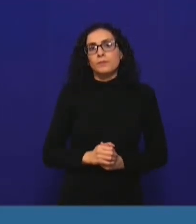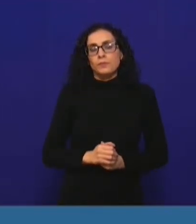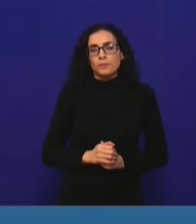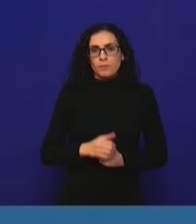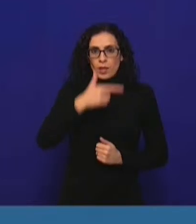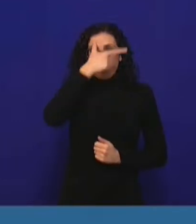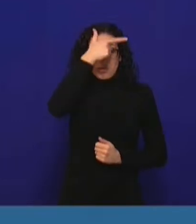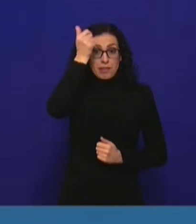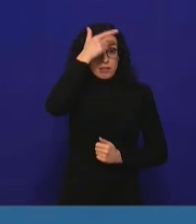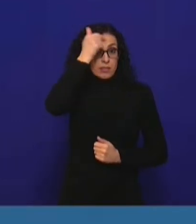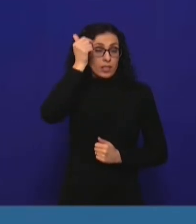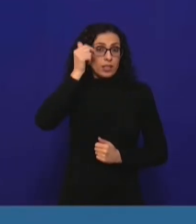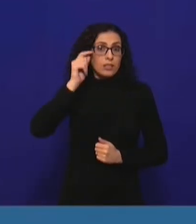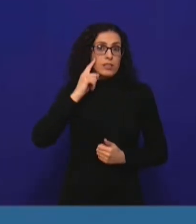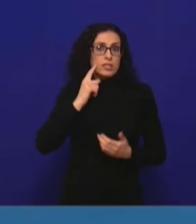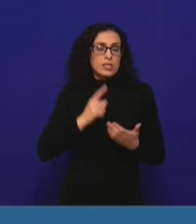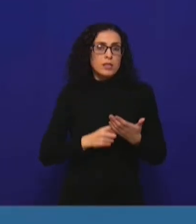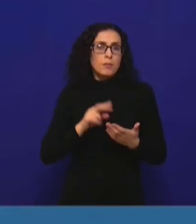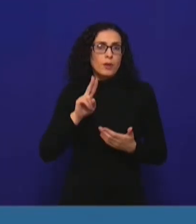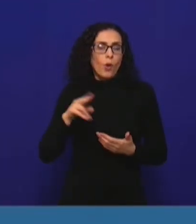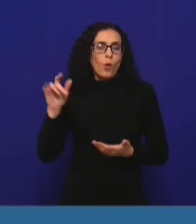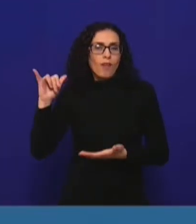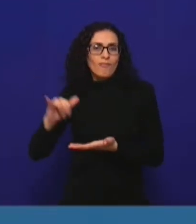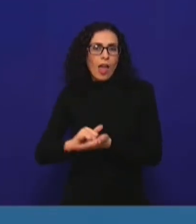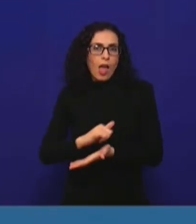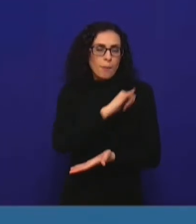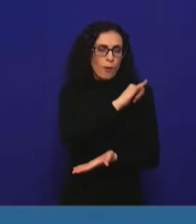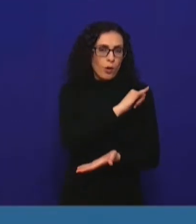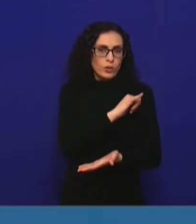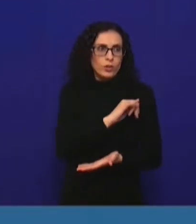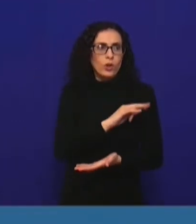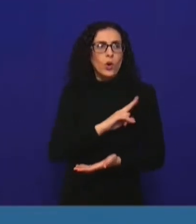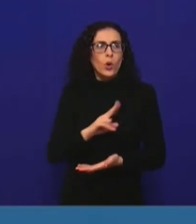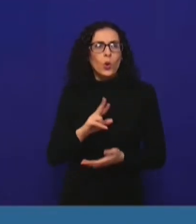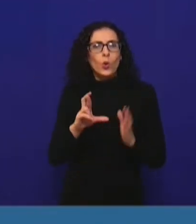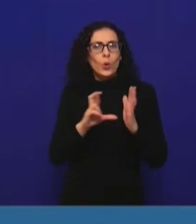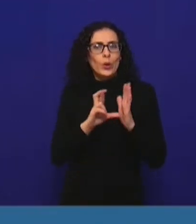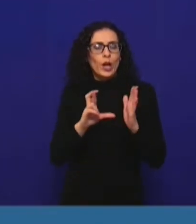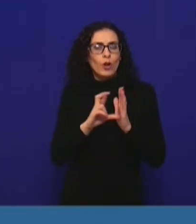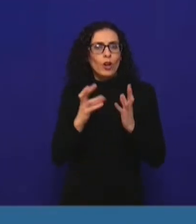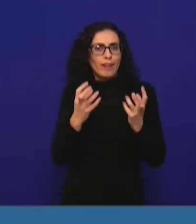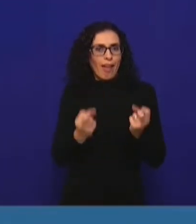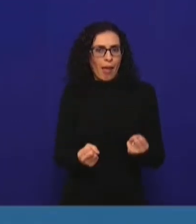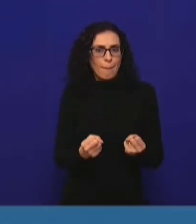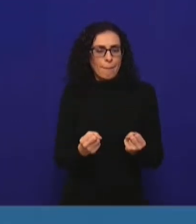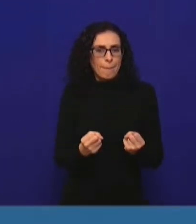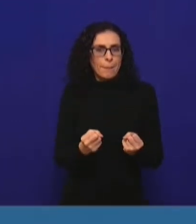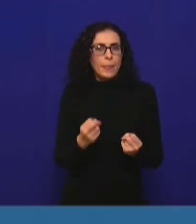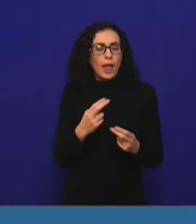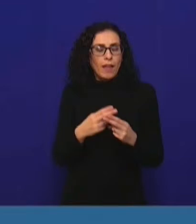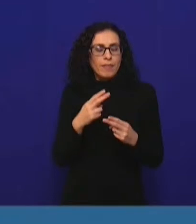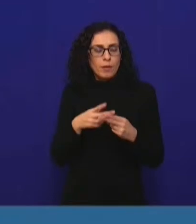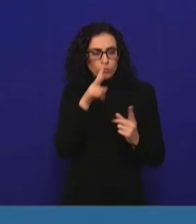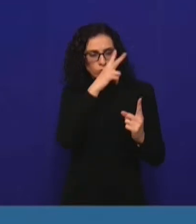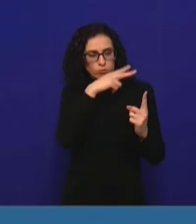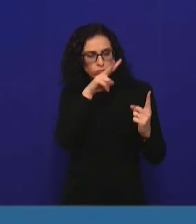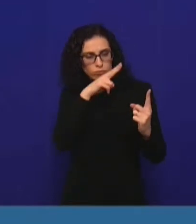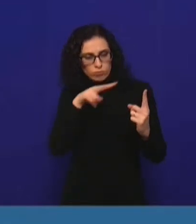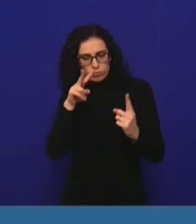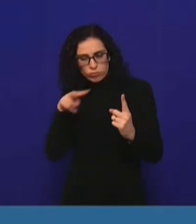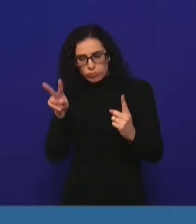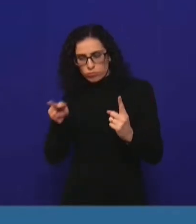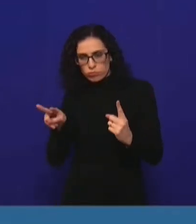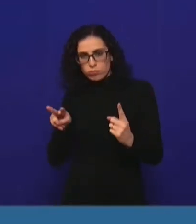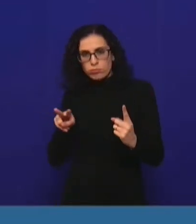Mill-testijiet li qegħdin nagħmlu wkoll fil-ajruport tagħna u anke l-leġiżlazzjoni li għandna fil-post aħna nkunu qegħdin nagħmlu evalwazzjoni tas-sitwazzjoni